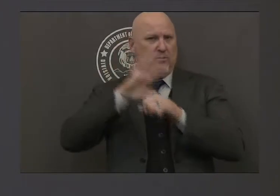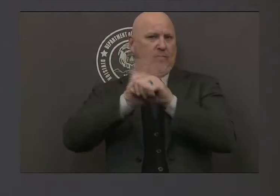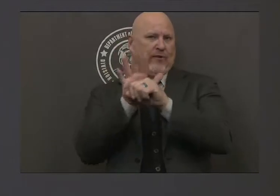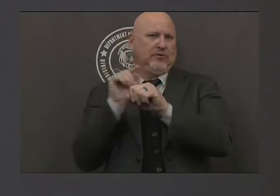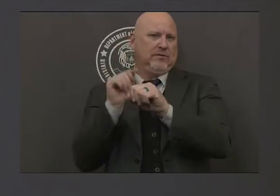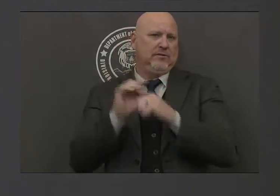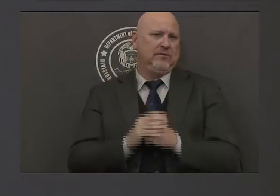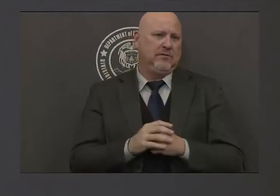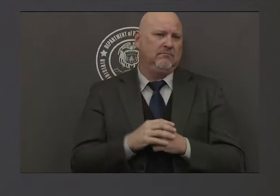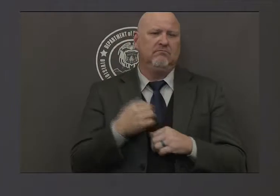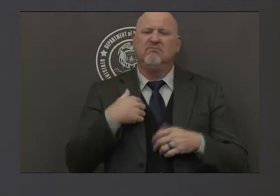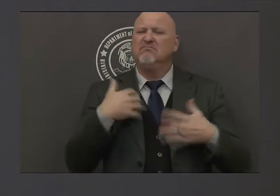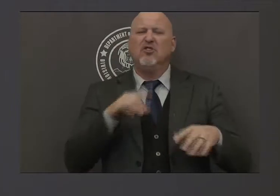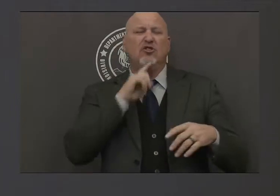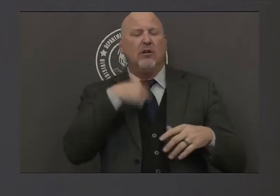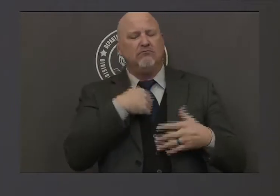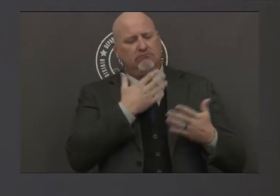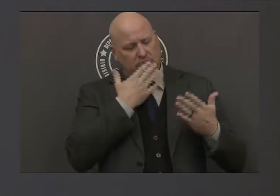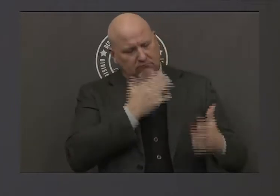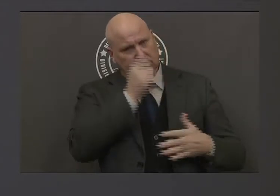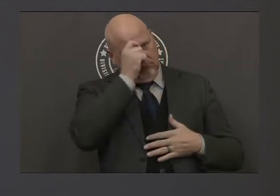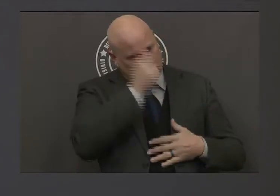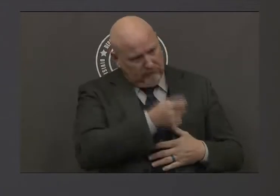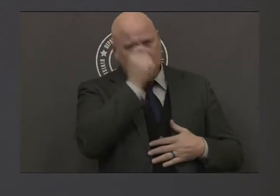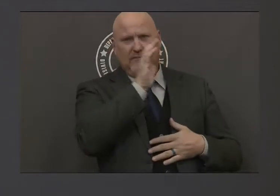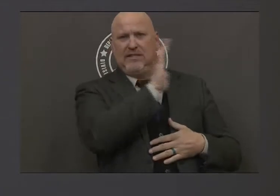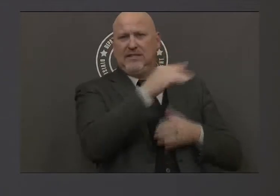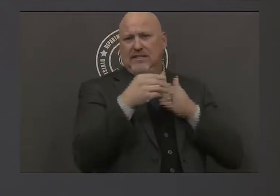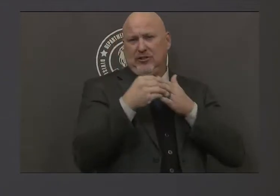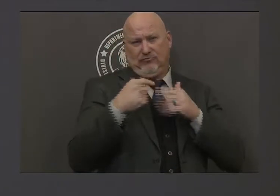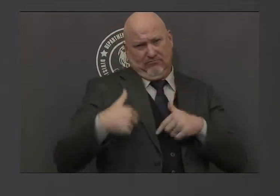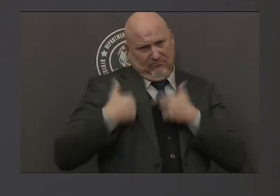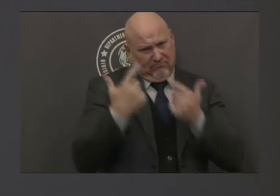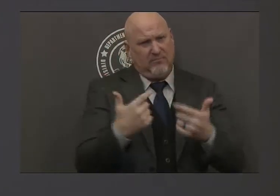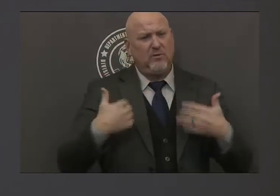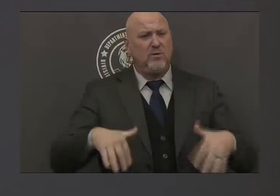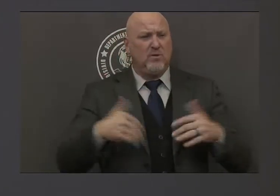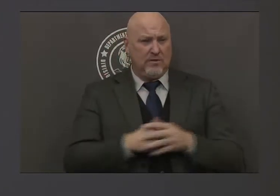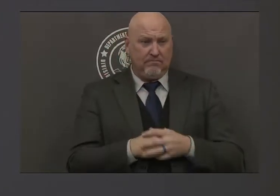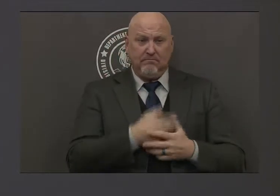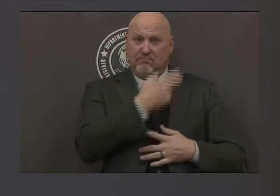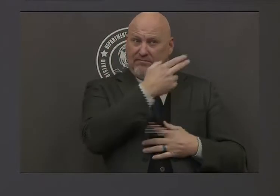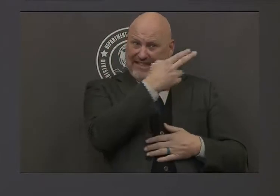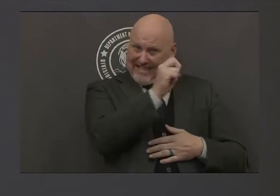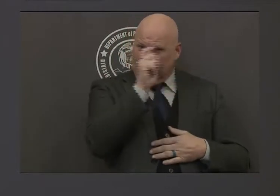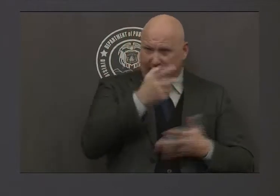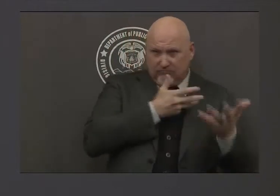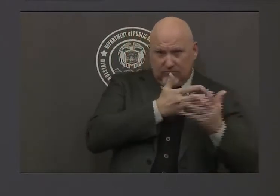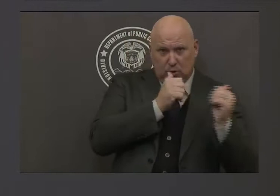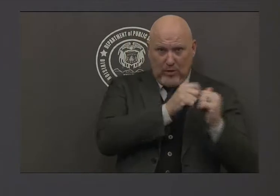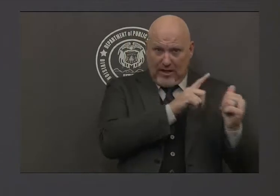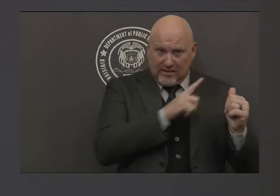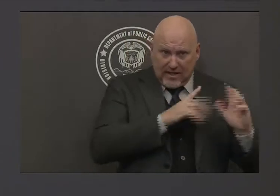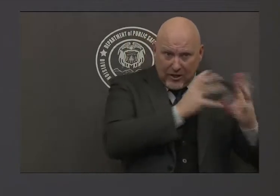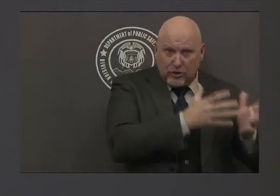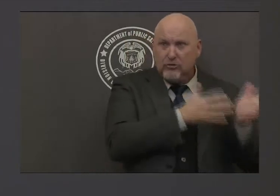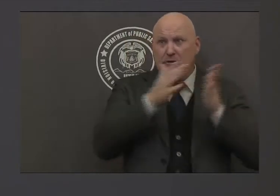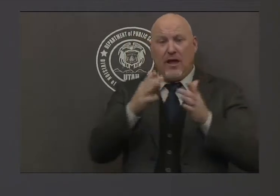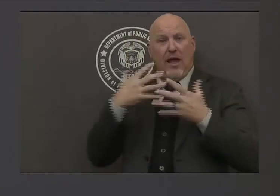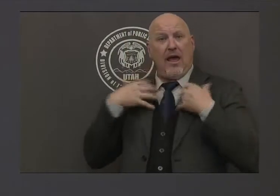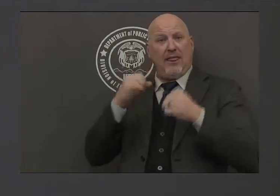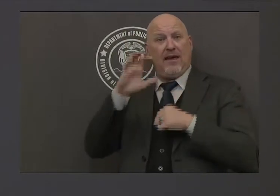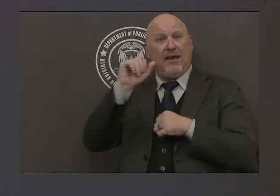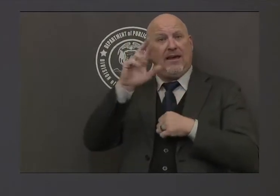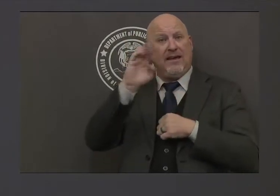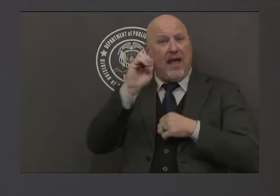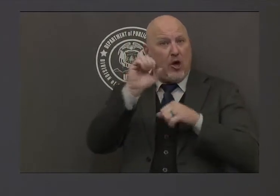he has shown in working with our healthcare officials, with our legislators, our economic officials, and so many others, having been placed in